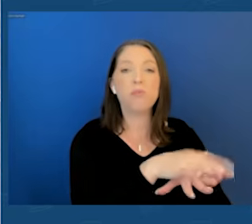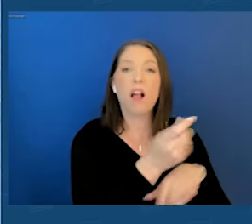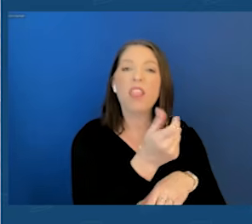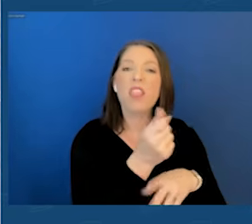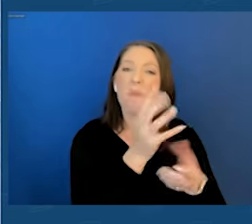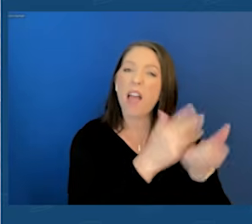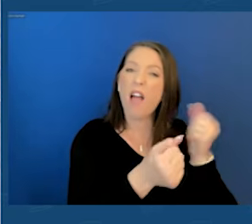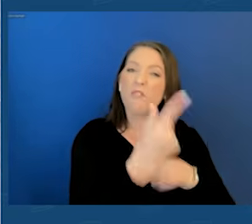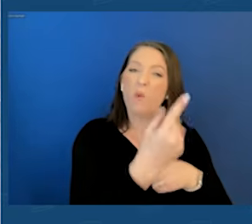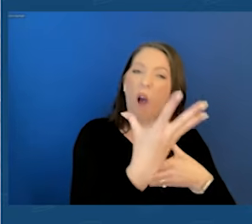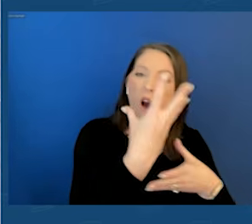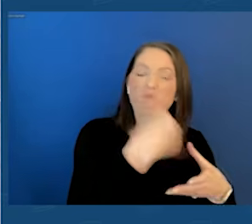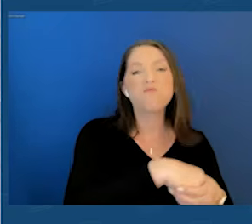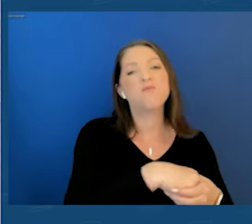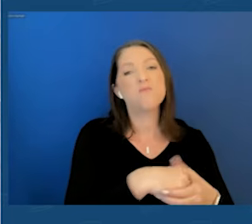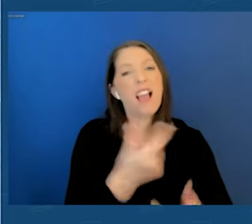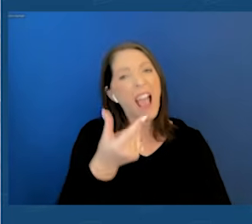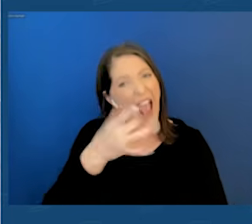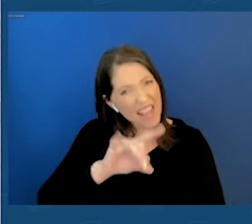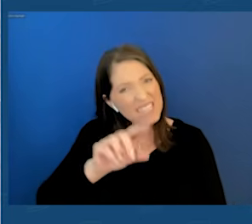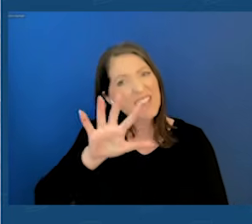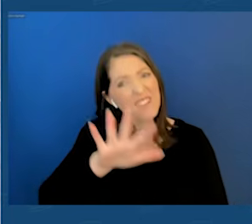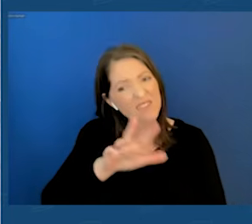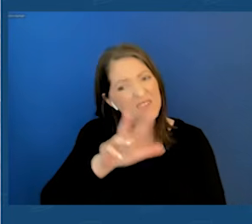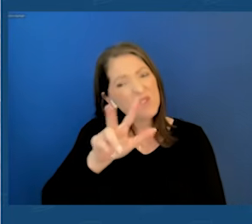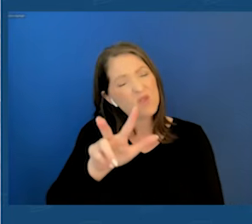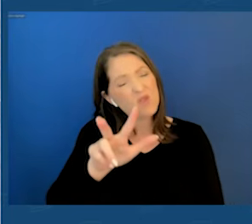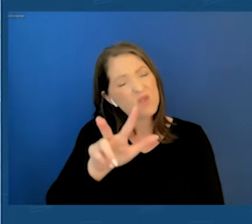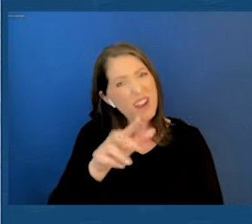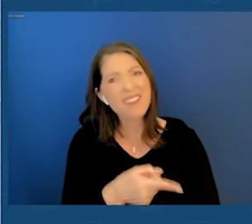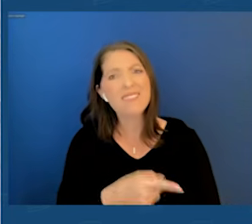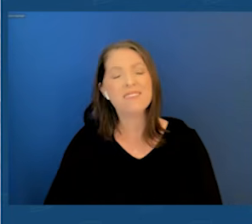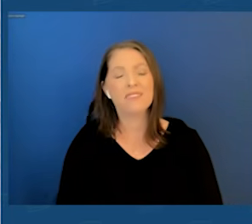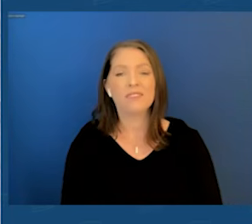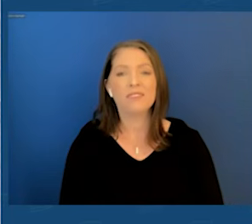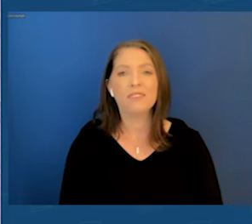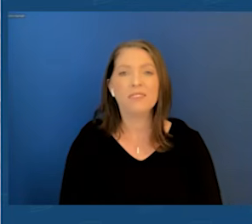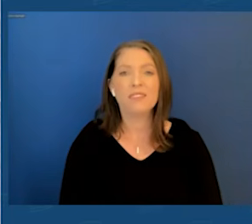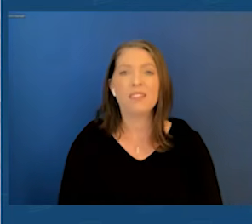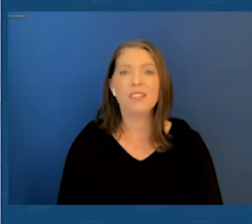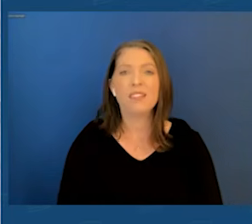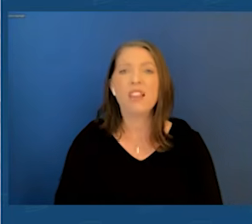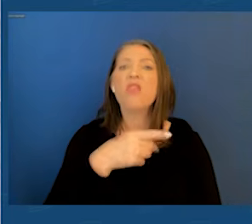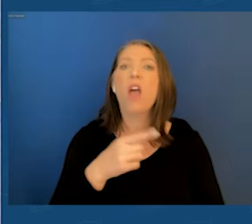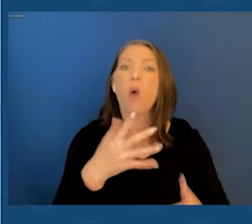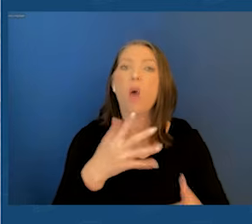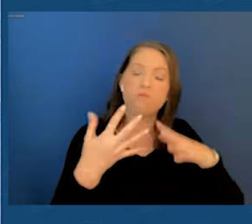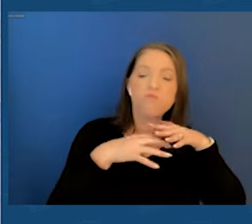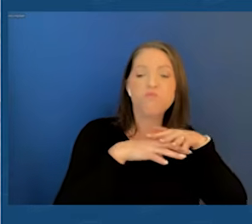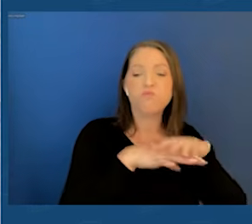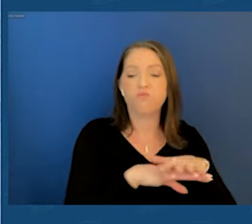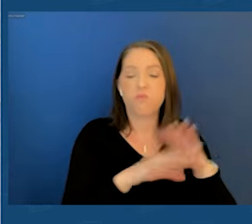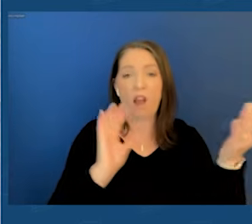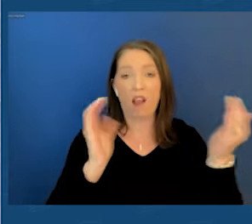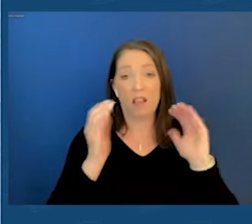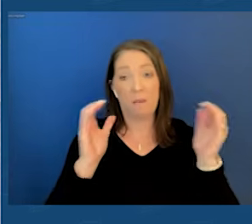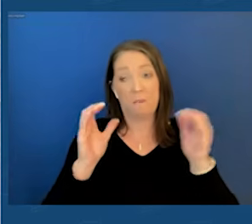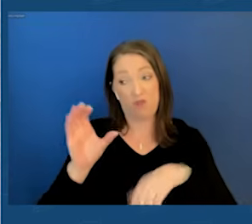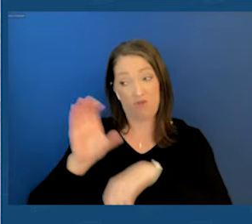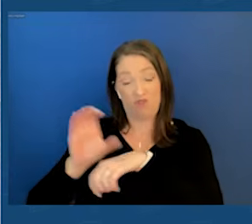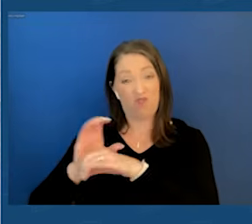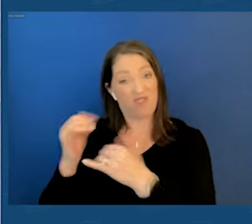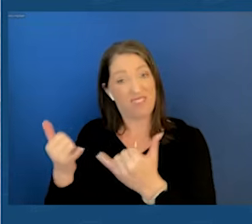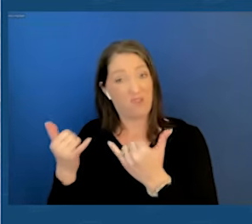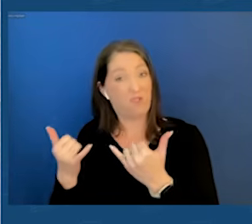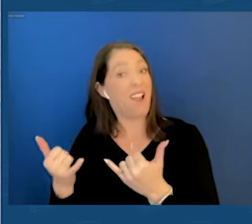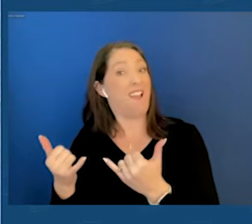everybody. In 1853, they were more integrated than most of our churches are today on